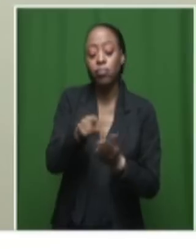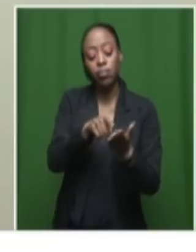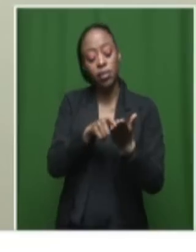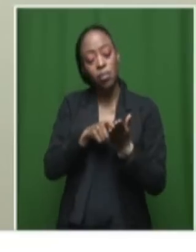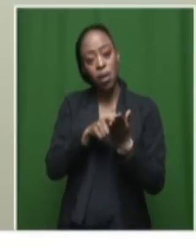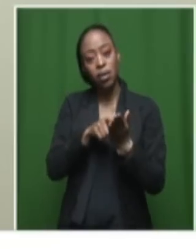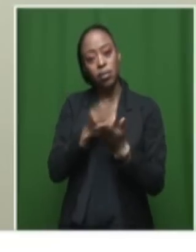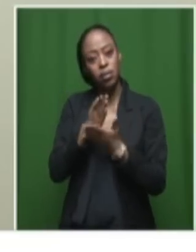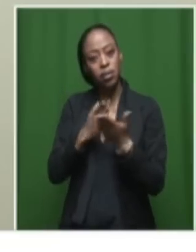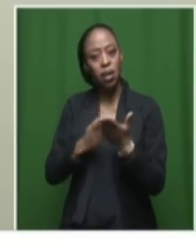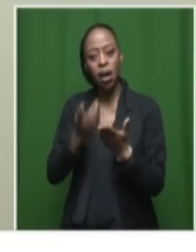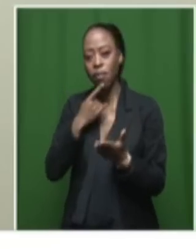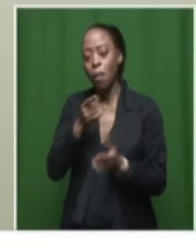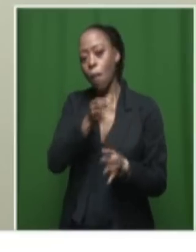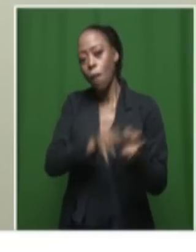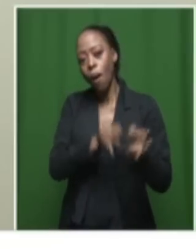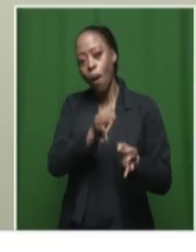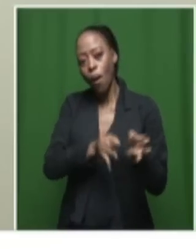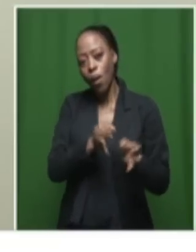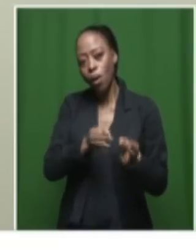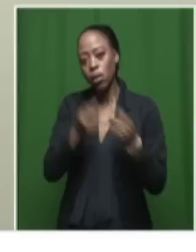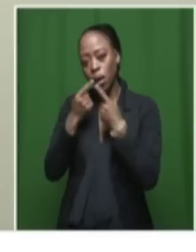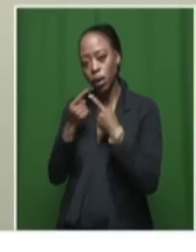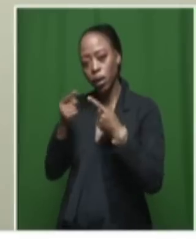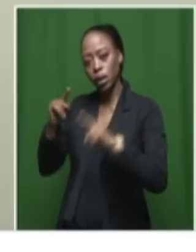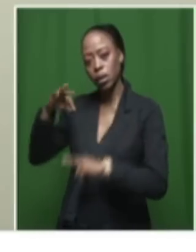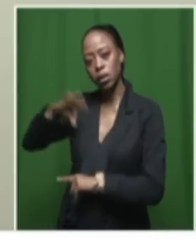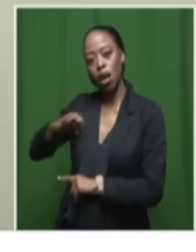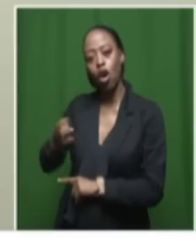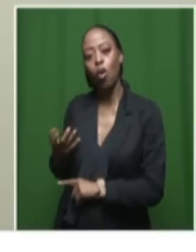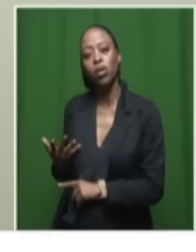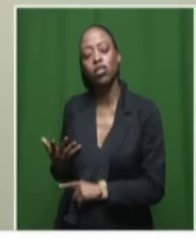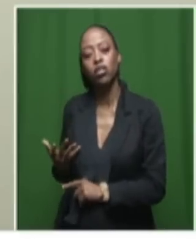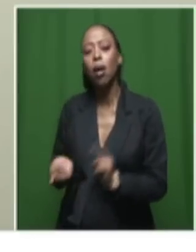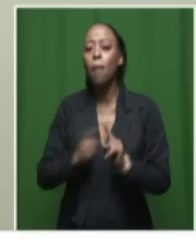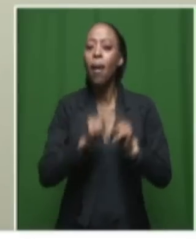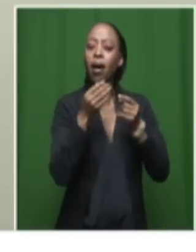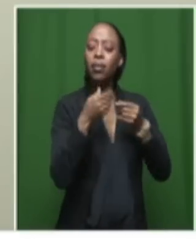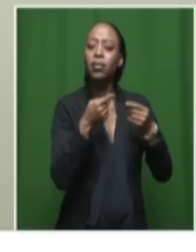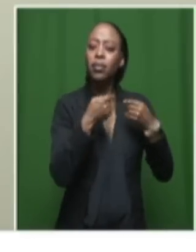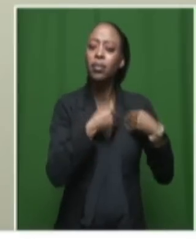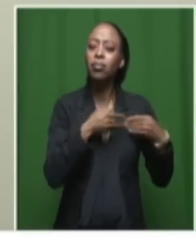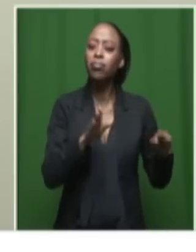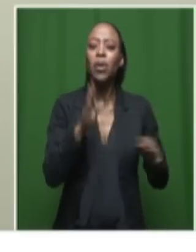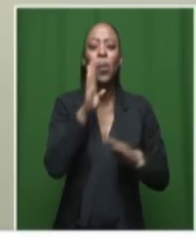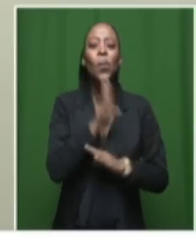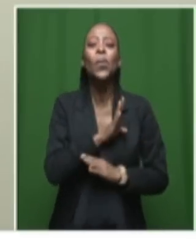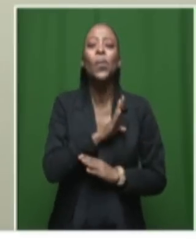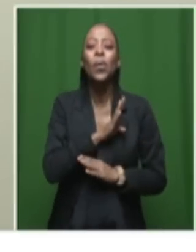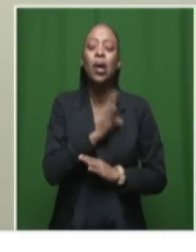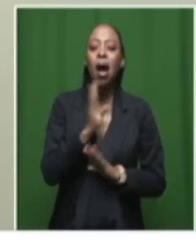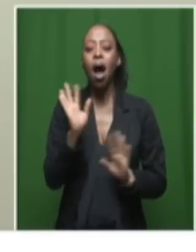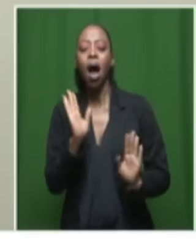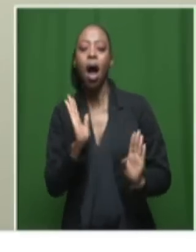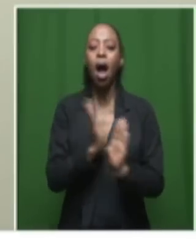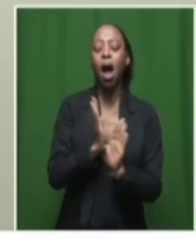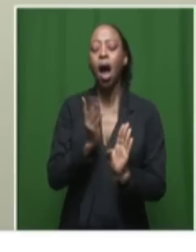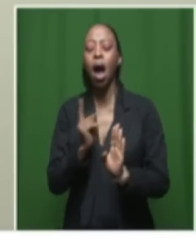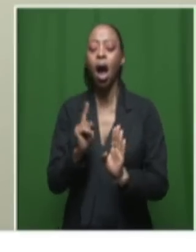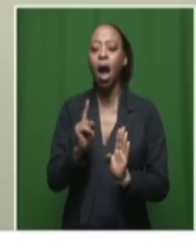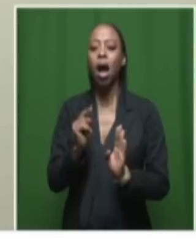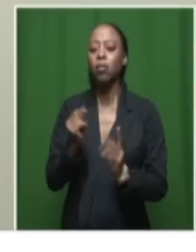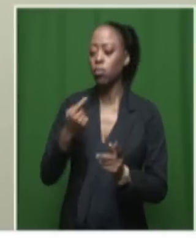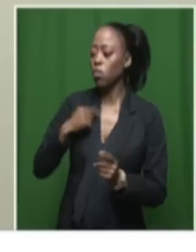example, that politicians must declare their income. But they don't declare theirs. They demand, various things of us in terms